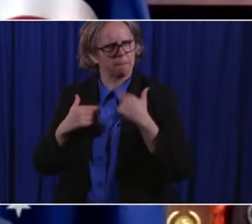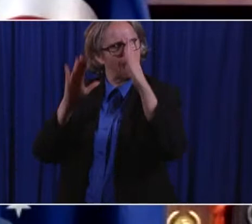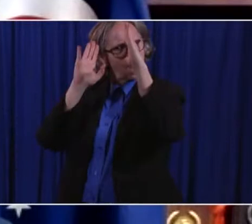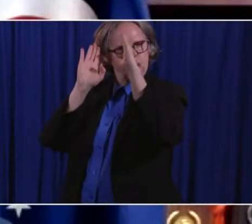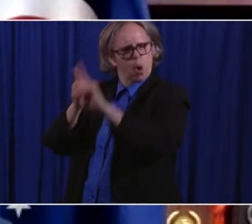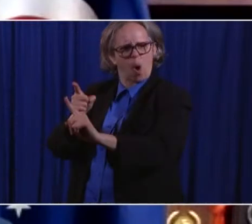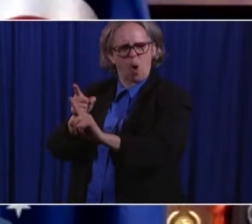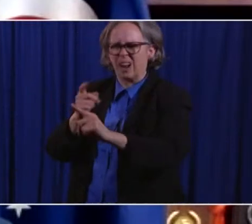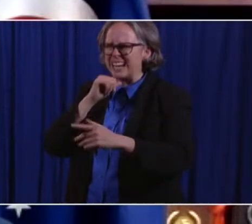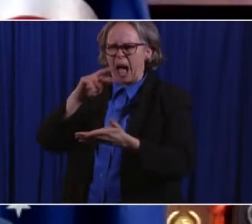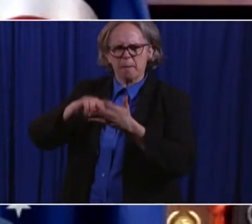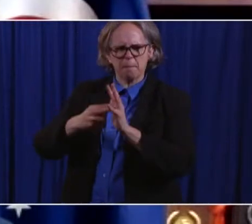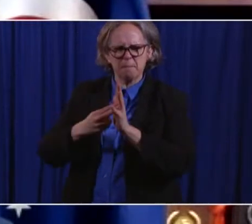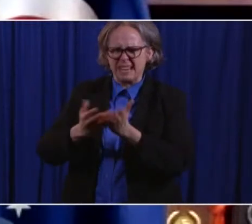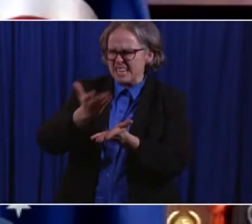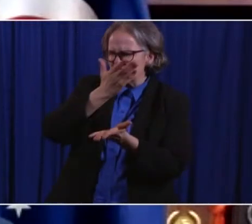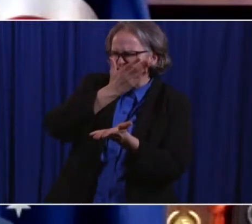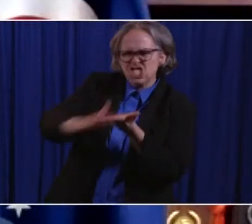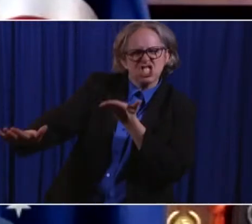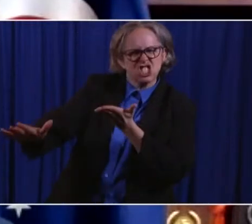than it already has been.